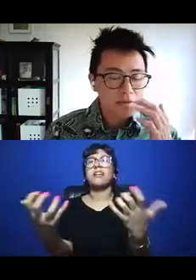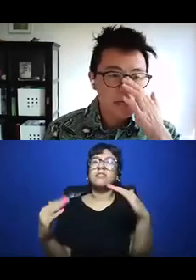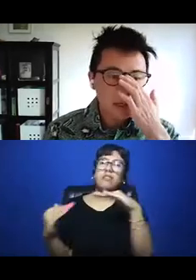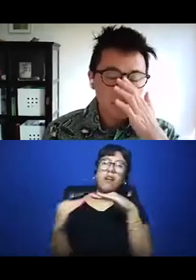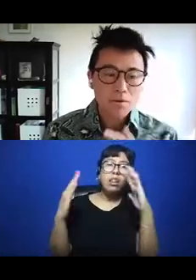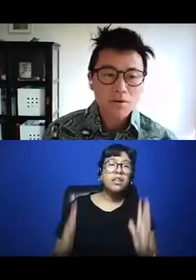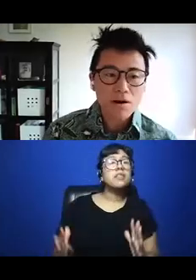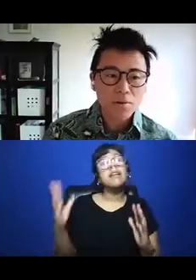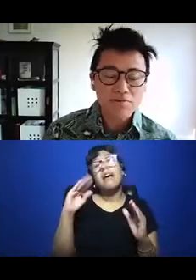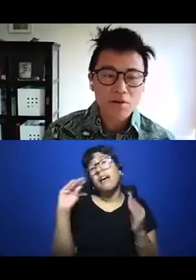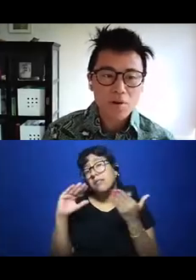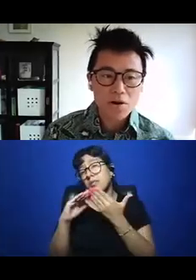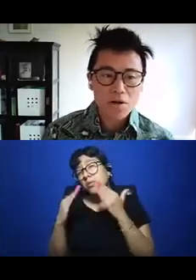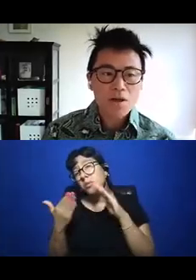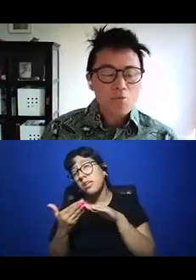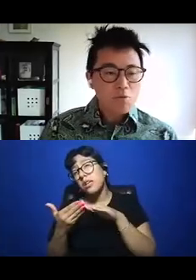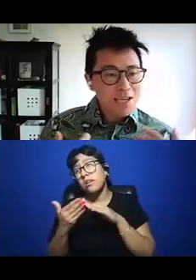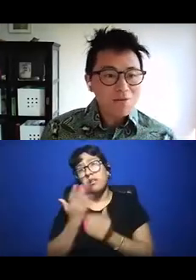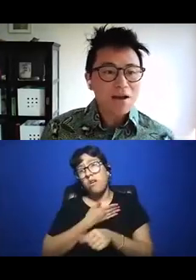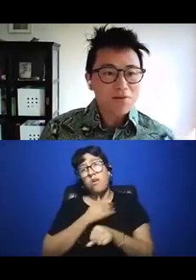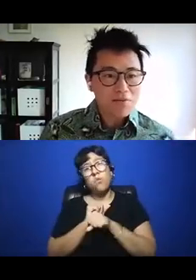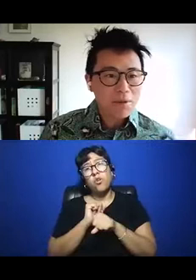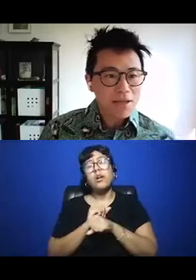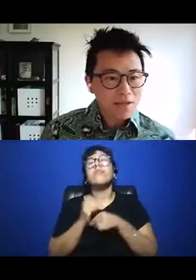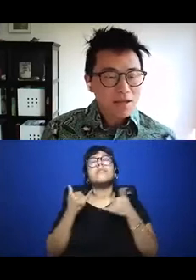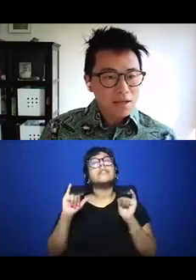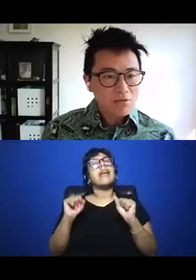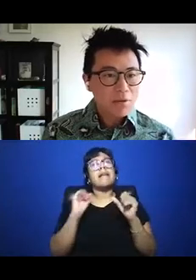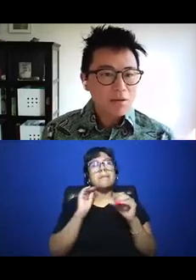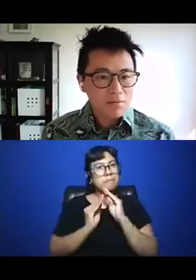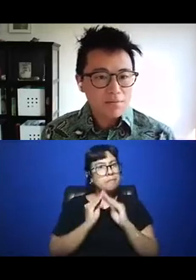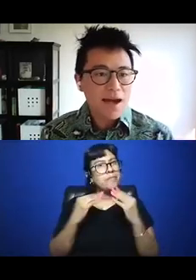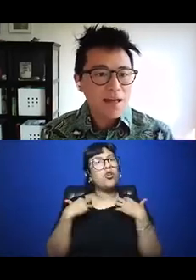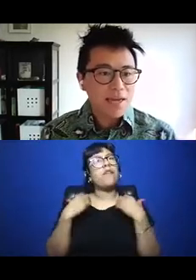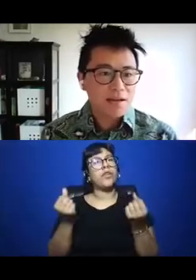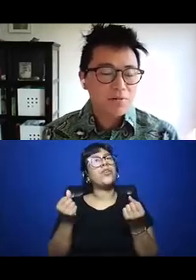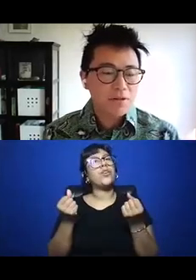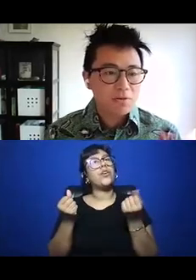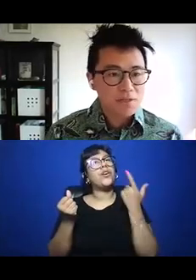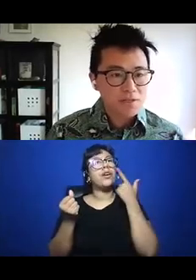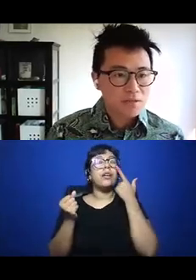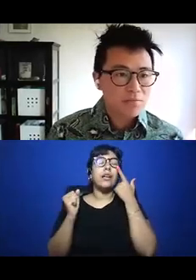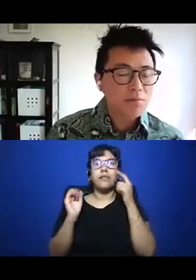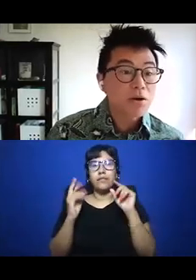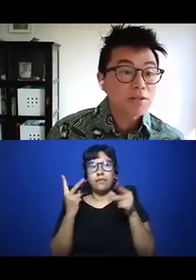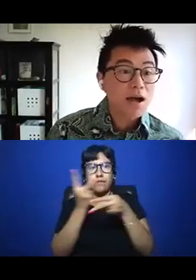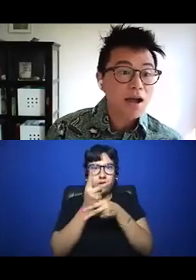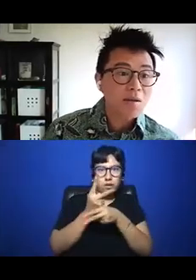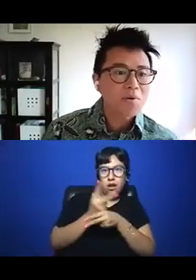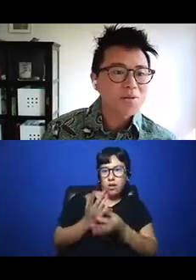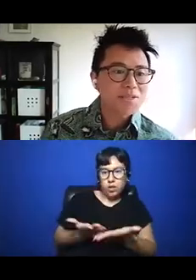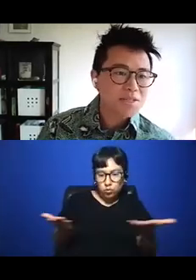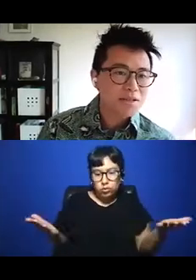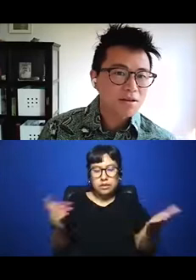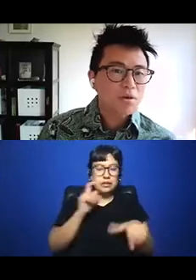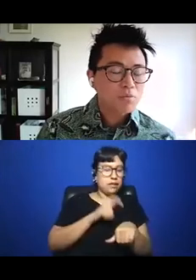the community, or even our work, but we can recover from it. If we reallocate resources, maybe our time